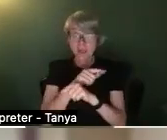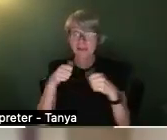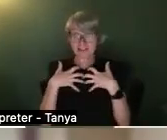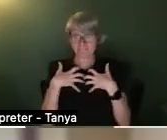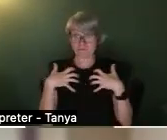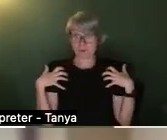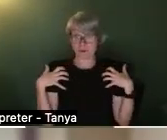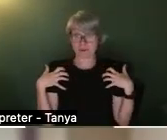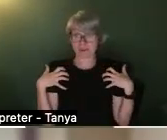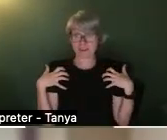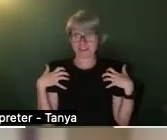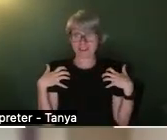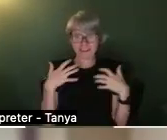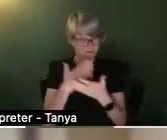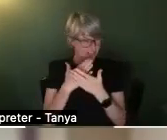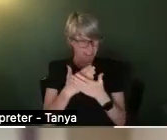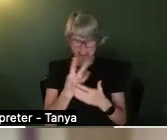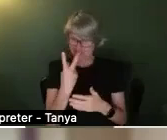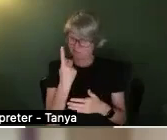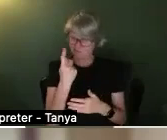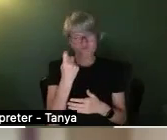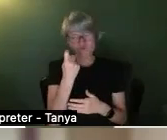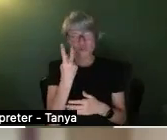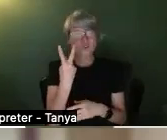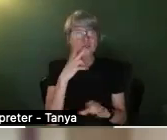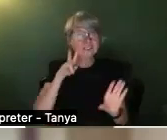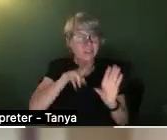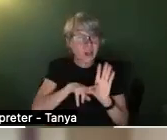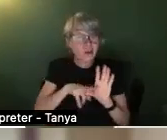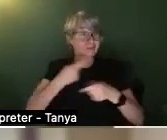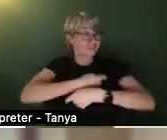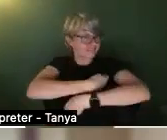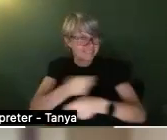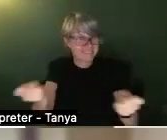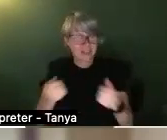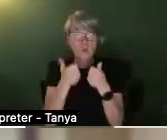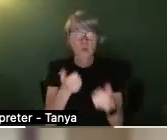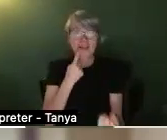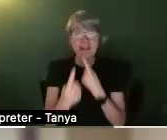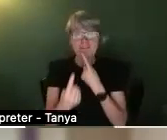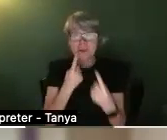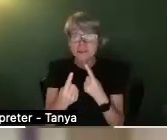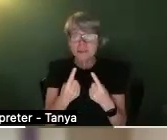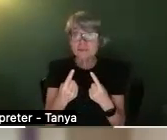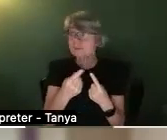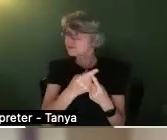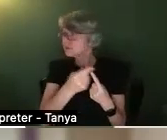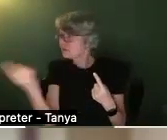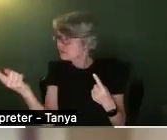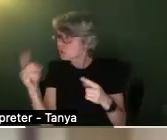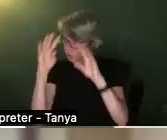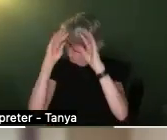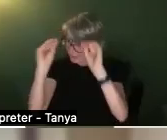though the framework's been released for almost 2 years and there are many wonderful resources to help educators to add more intellectual disability health content in